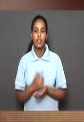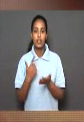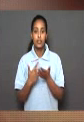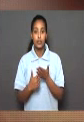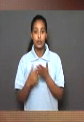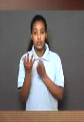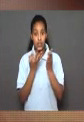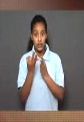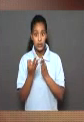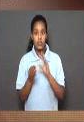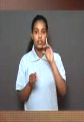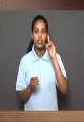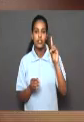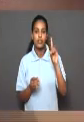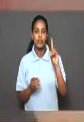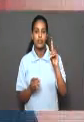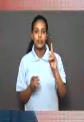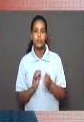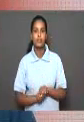This was description D.